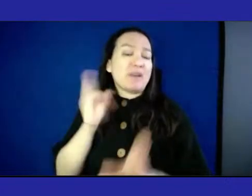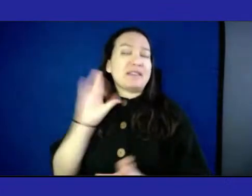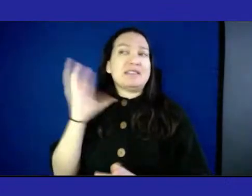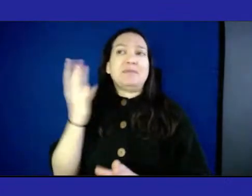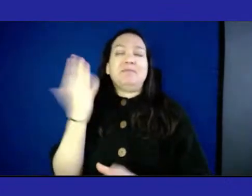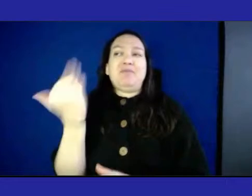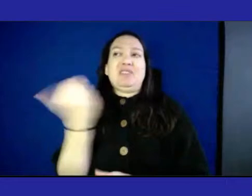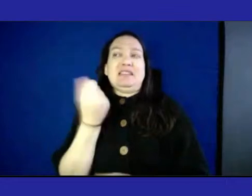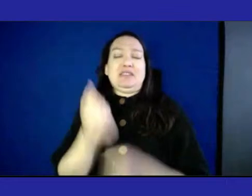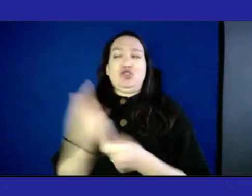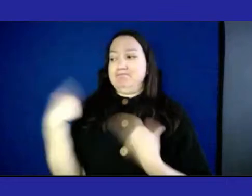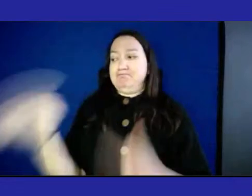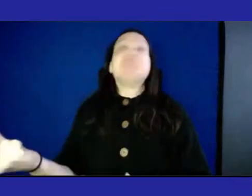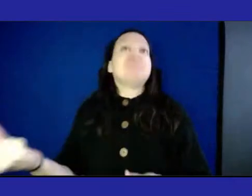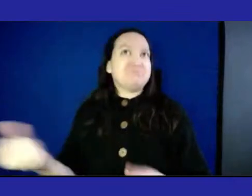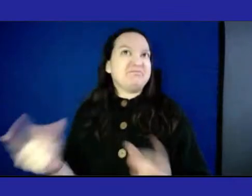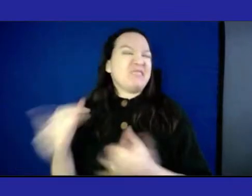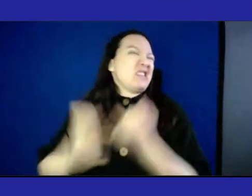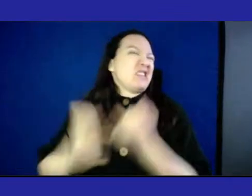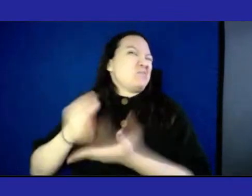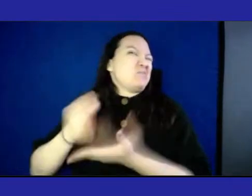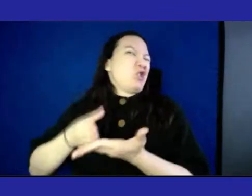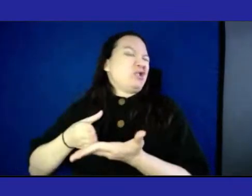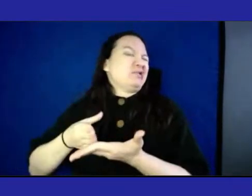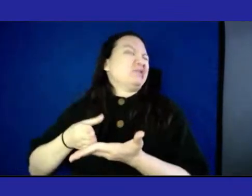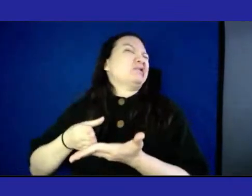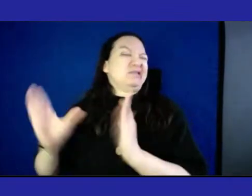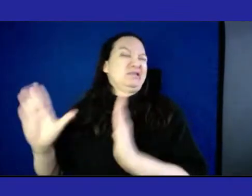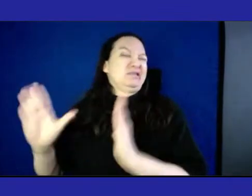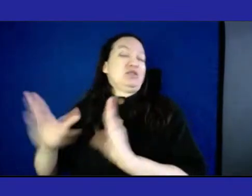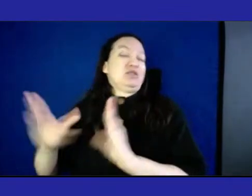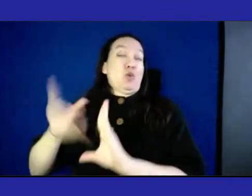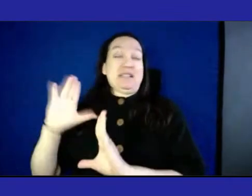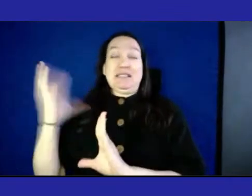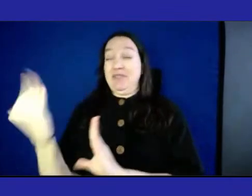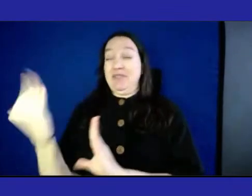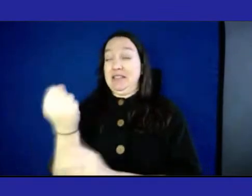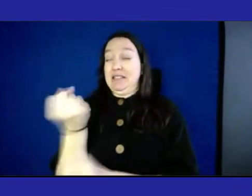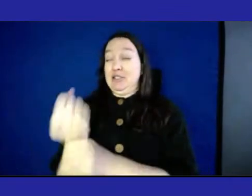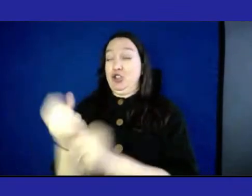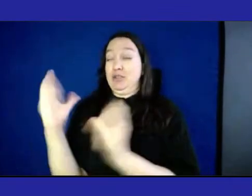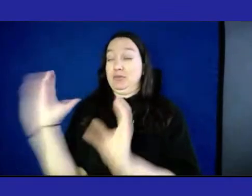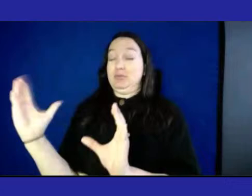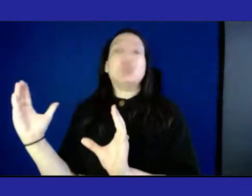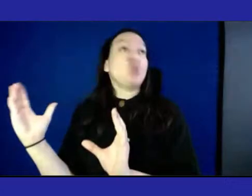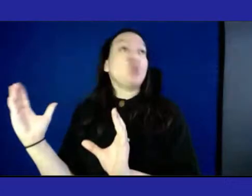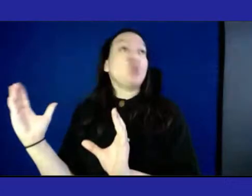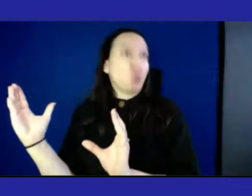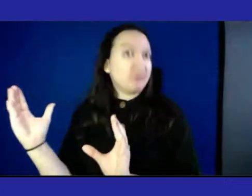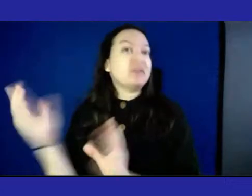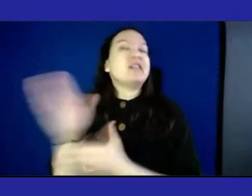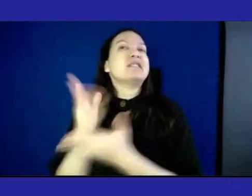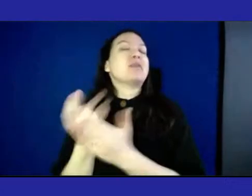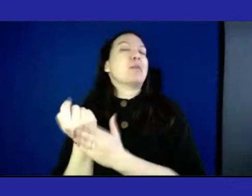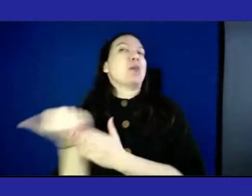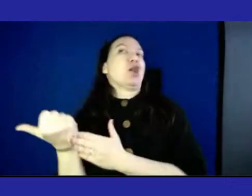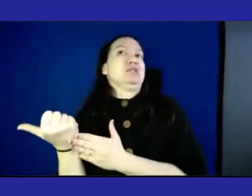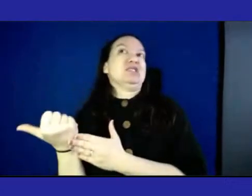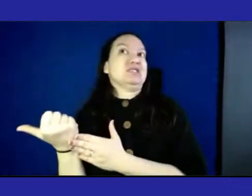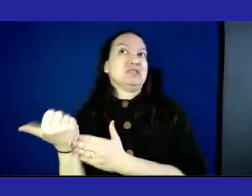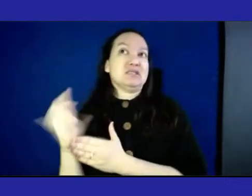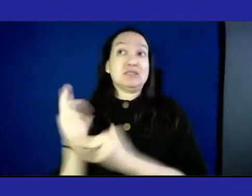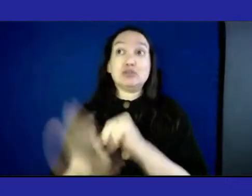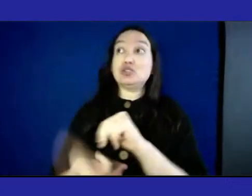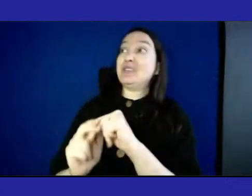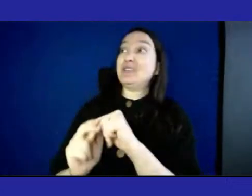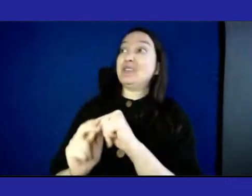years. And that last part of the screening guidelines, quit within the last 15 years, some societies are actually removing that, which is actually going to increase the amount of